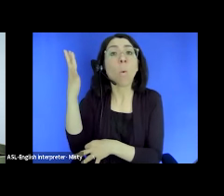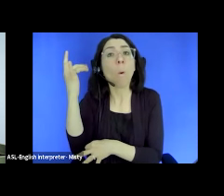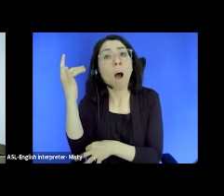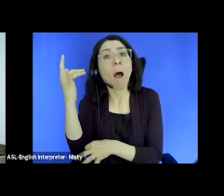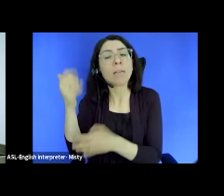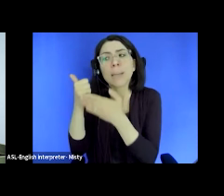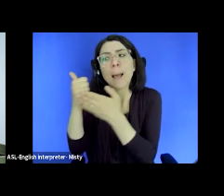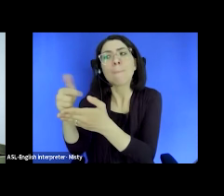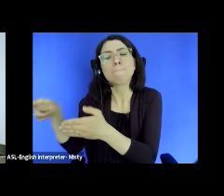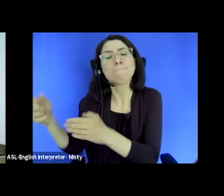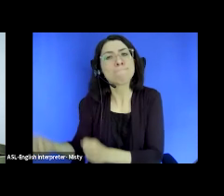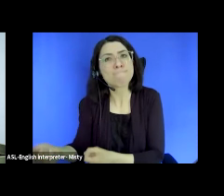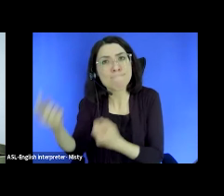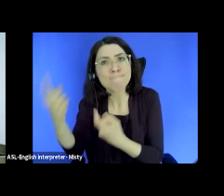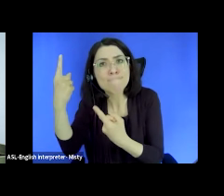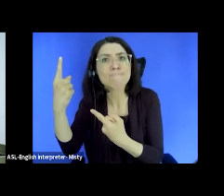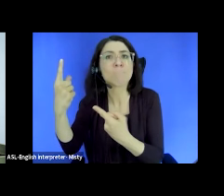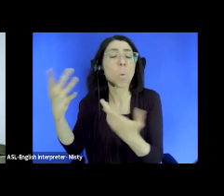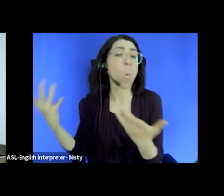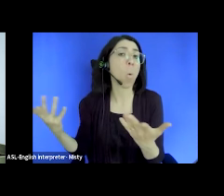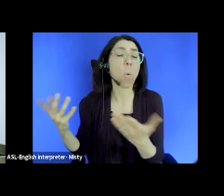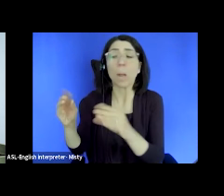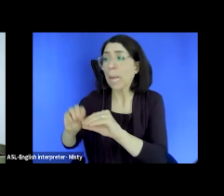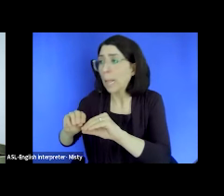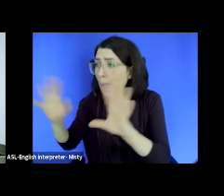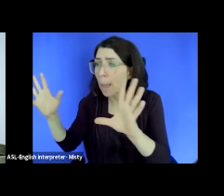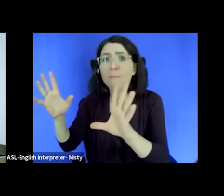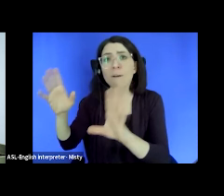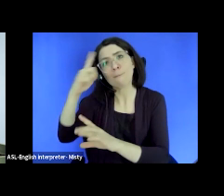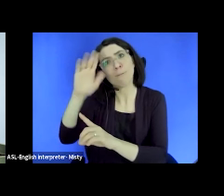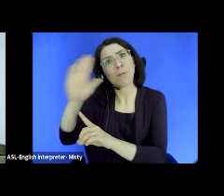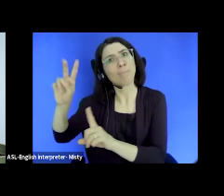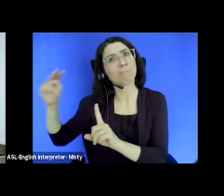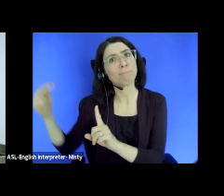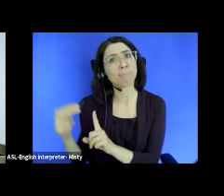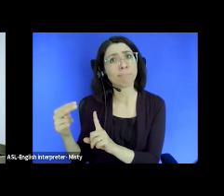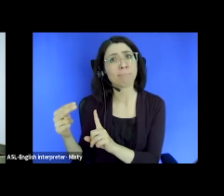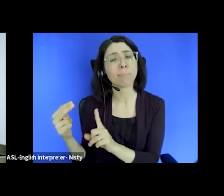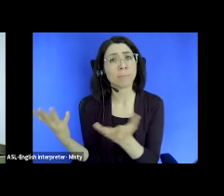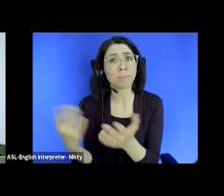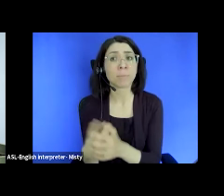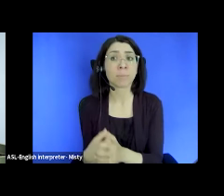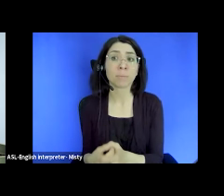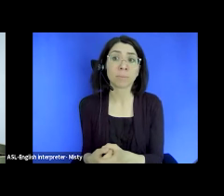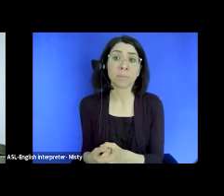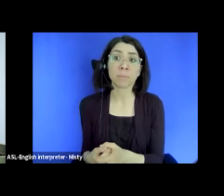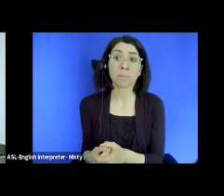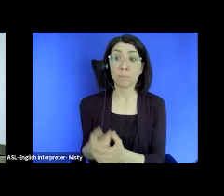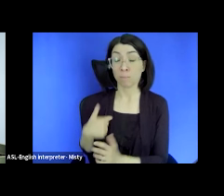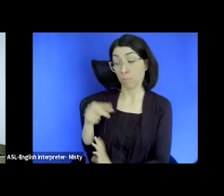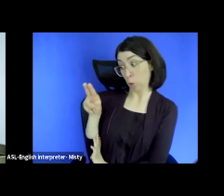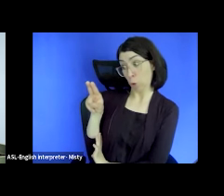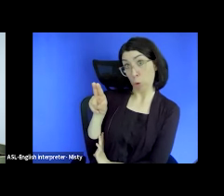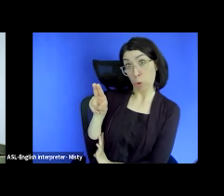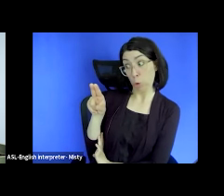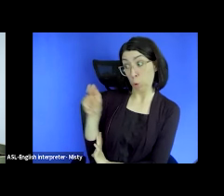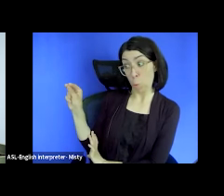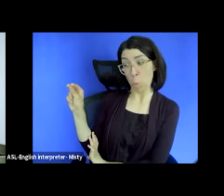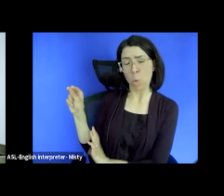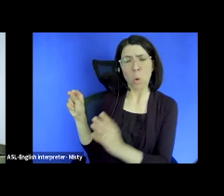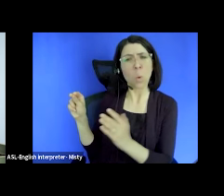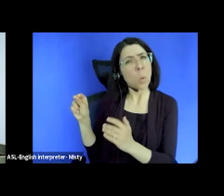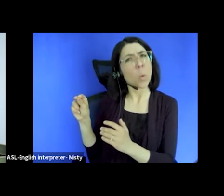person or to create clarity with the person as to what you mean by this. So maybe you feel like no might be a little bit harsh because